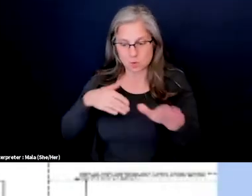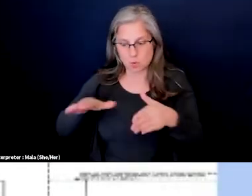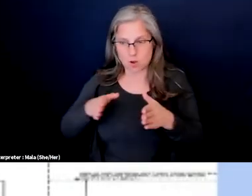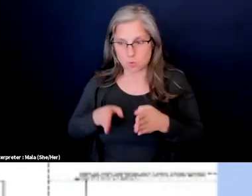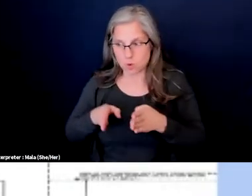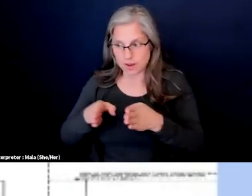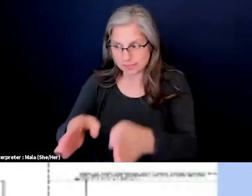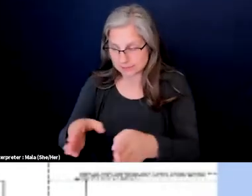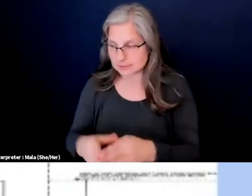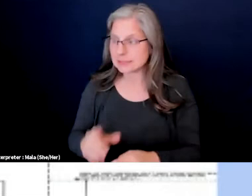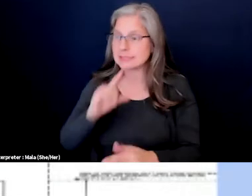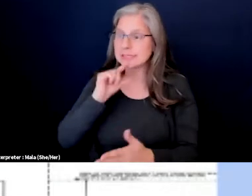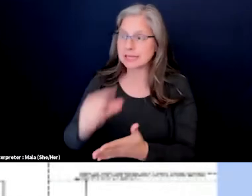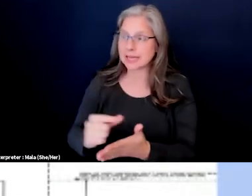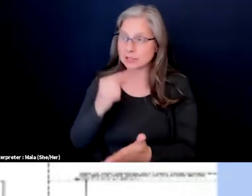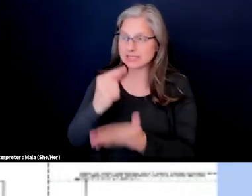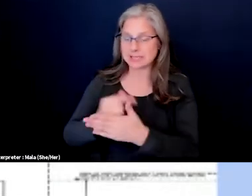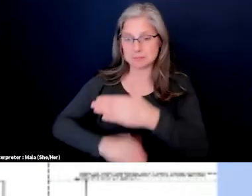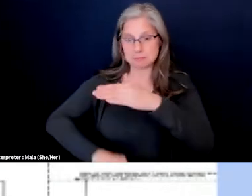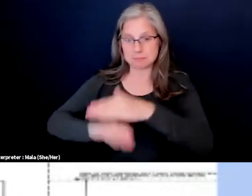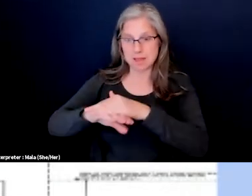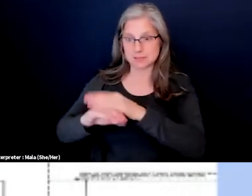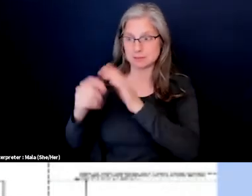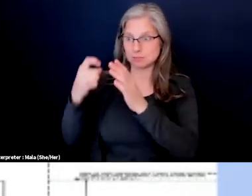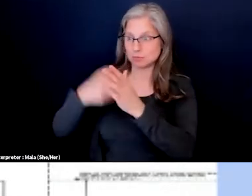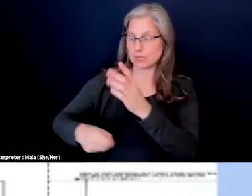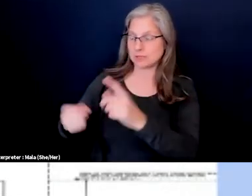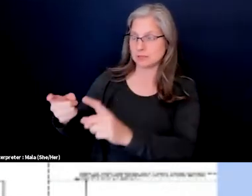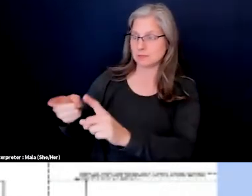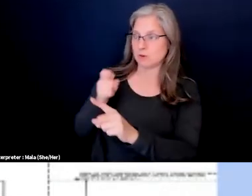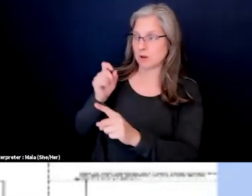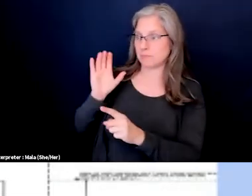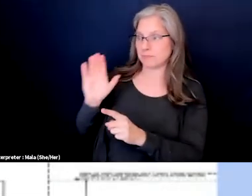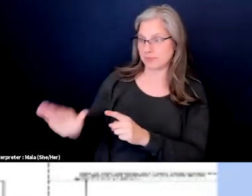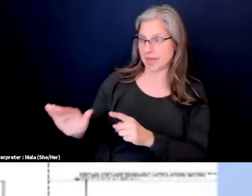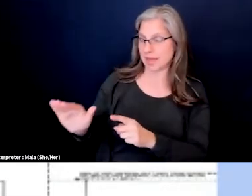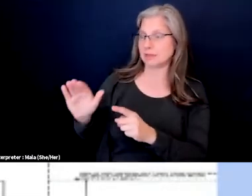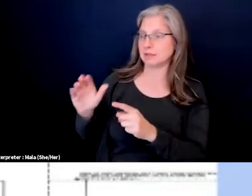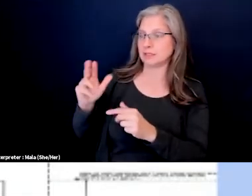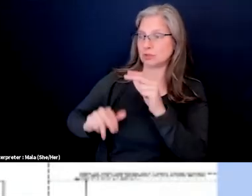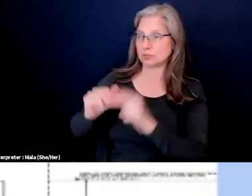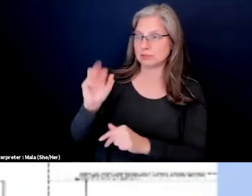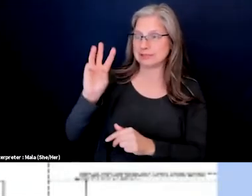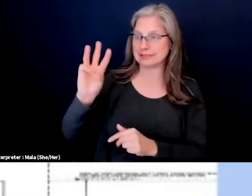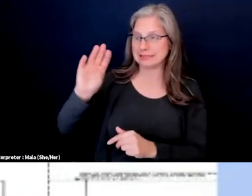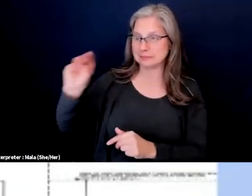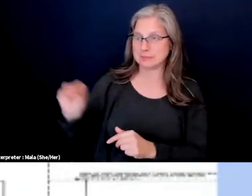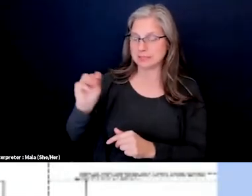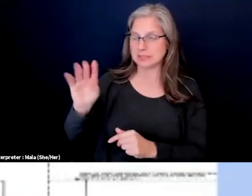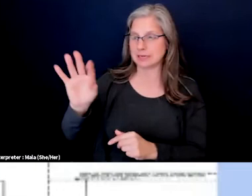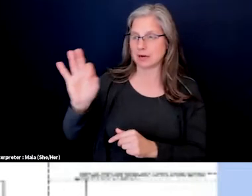The guaranteed maximum price that we received from RSH Construction was